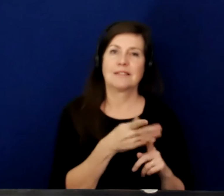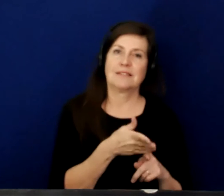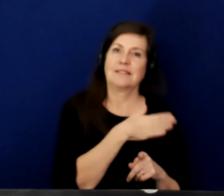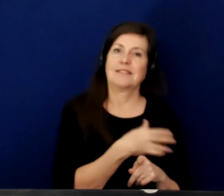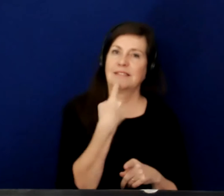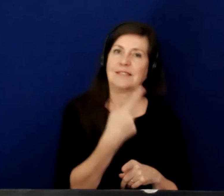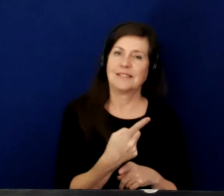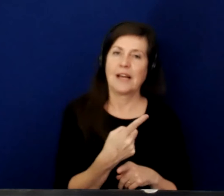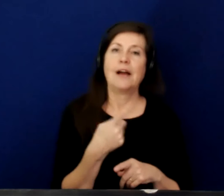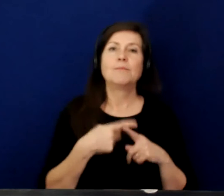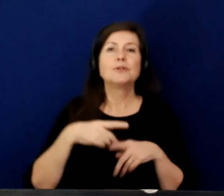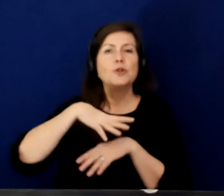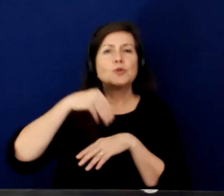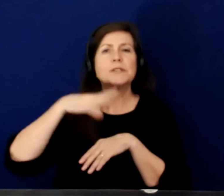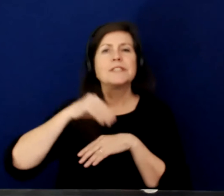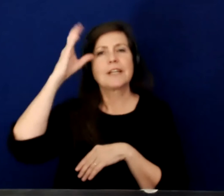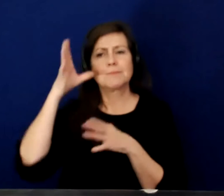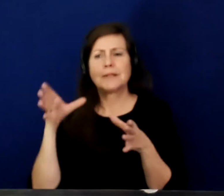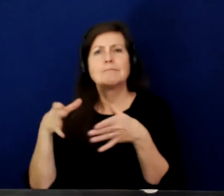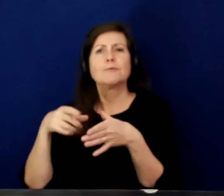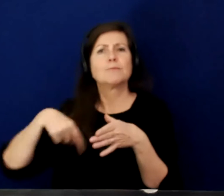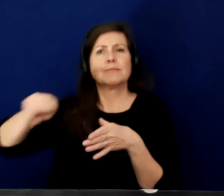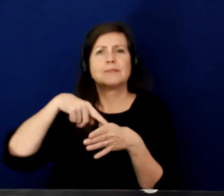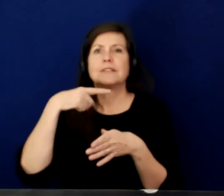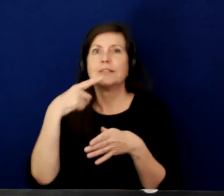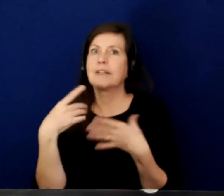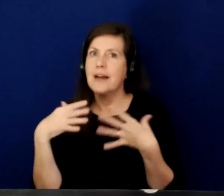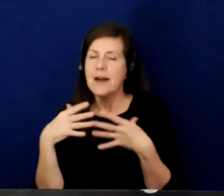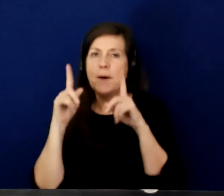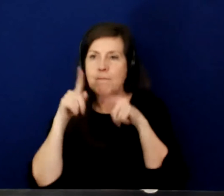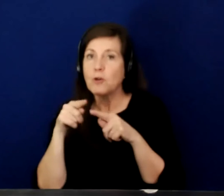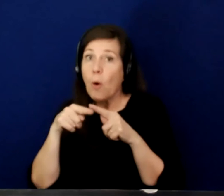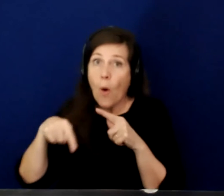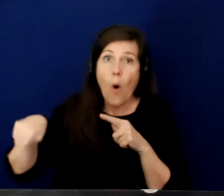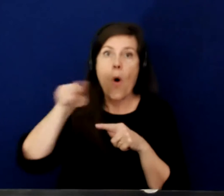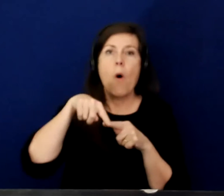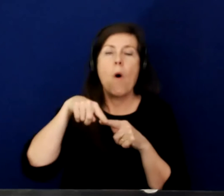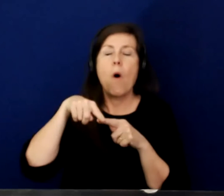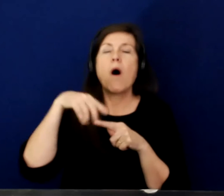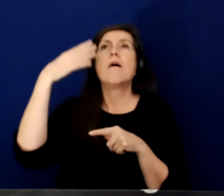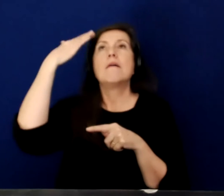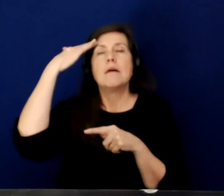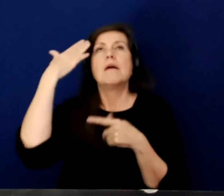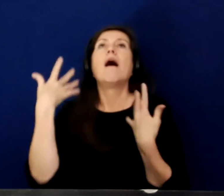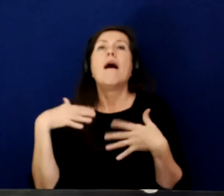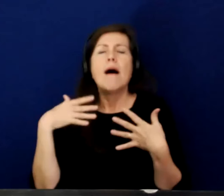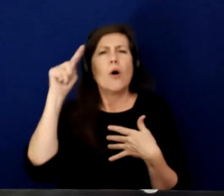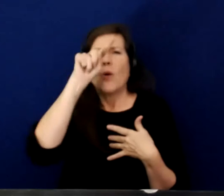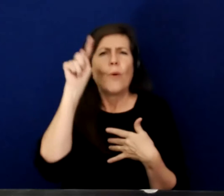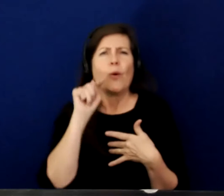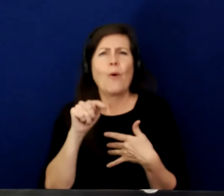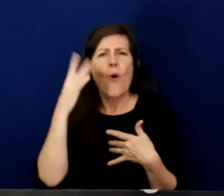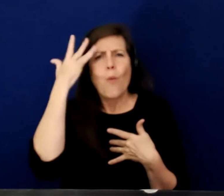Swedish experts were talking about the value proposition and making sure that everyone understands why we do this. So I think that's it's part of the